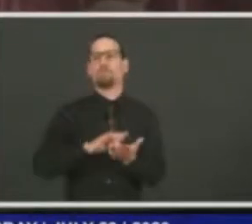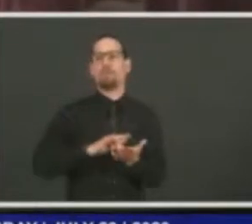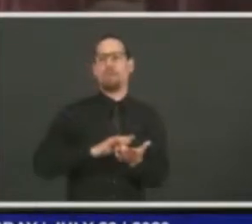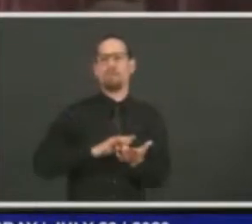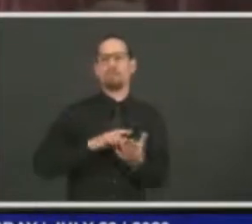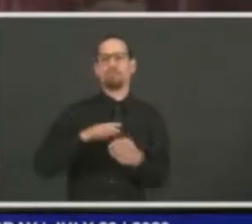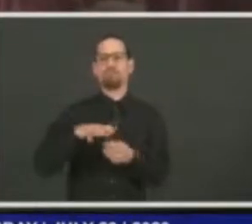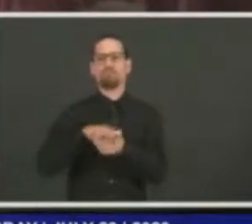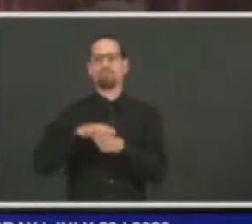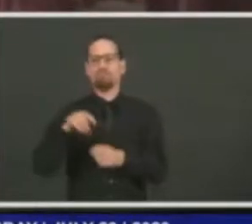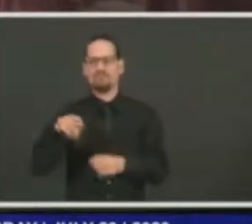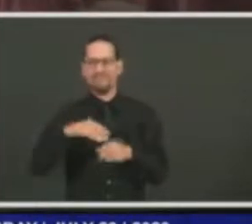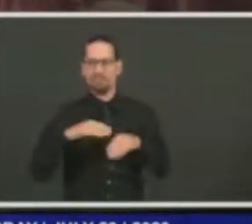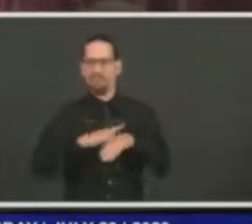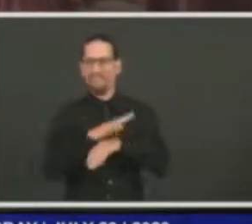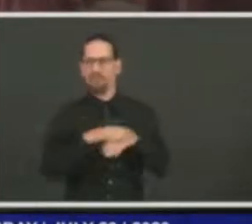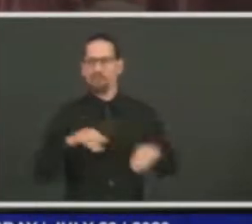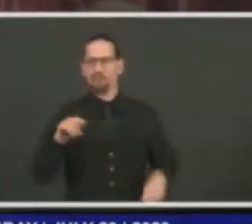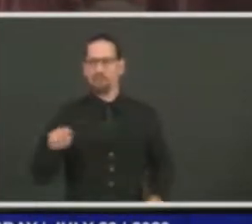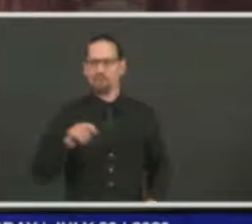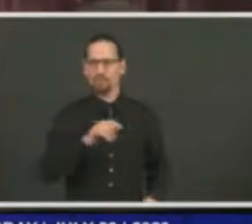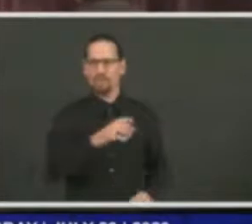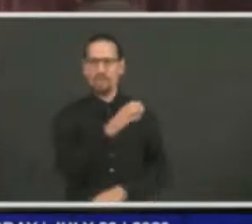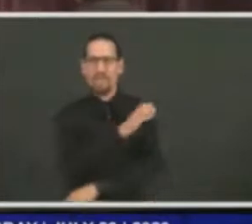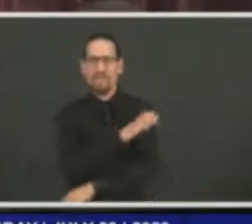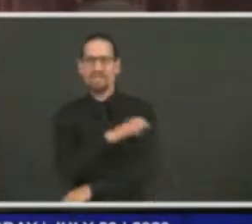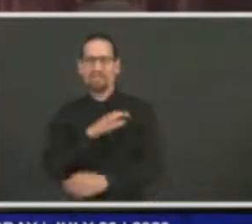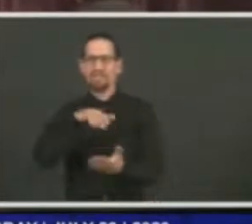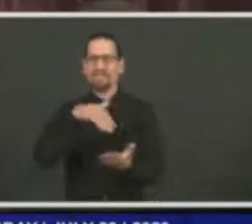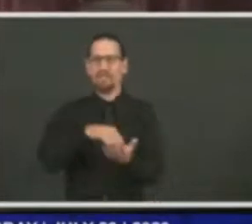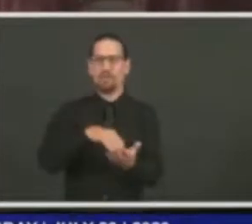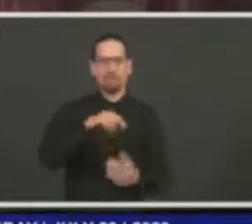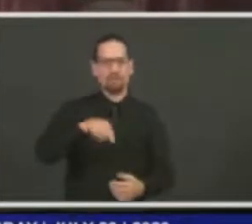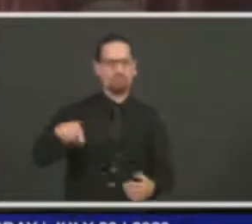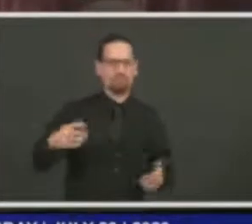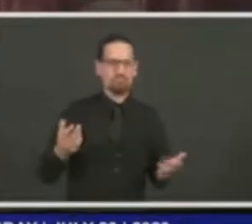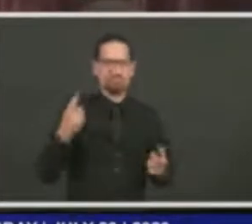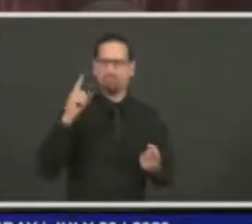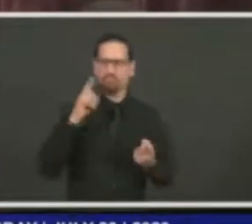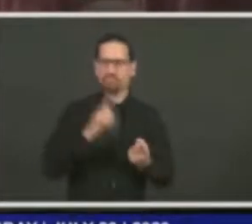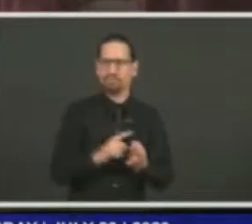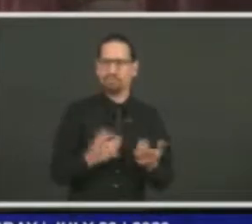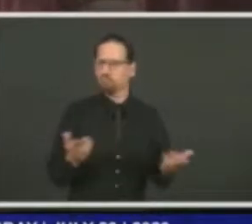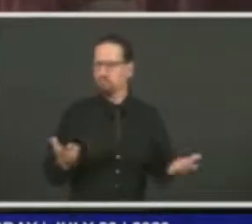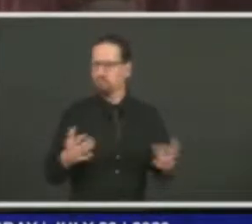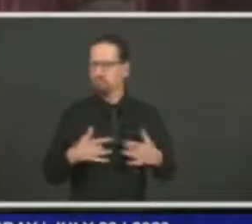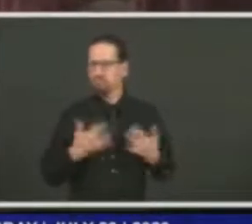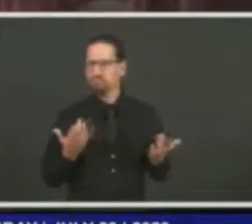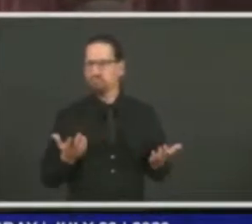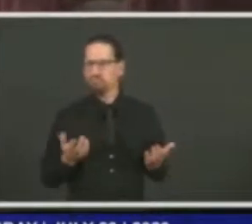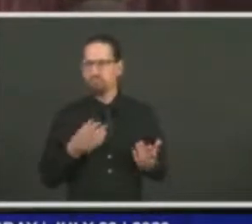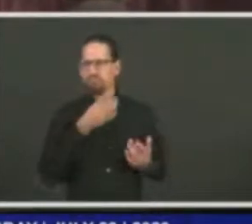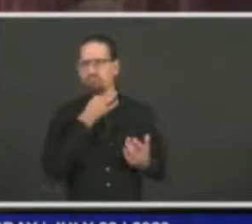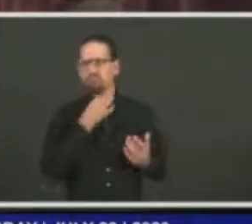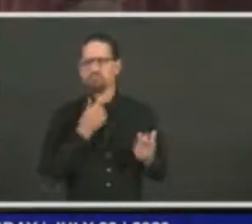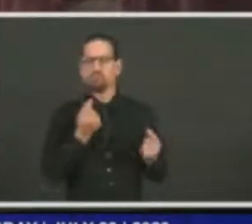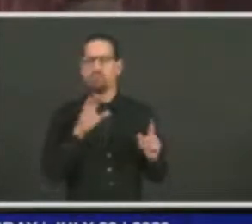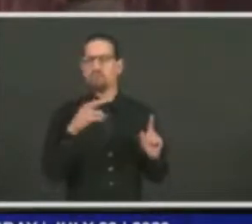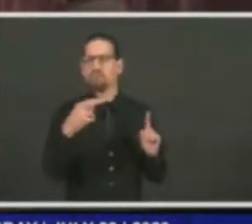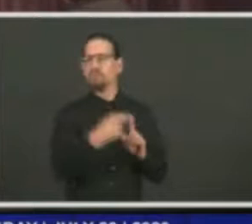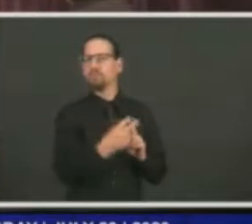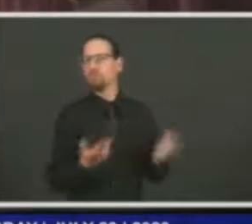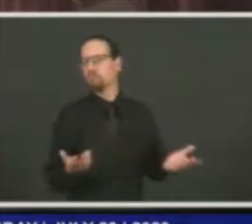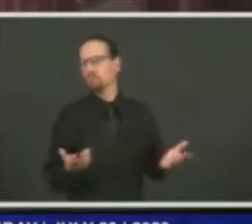these In Block Island? Is that what you're talking about? on New Shore. Well, relatively limited medical capacity. What's your take on the ferry, though, as far